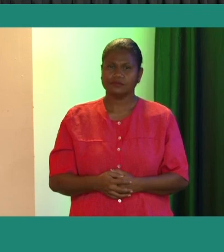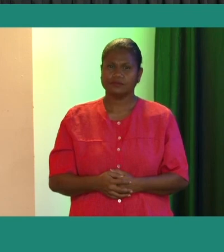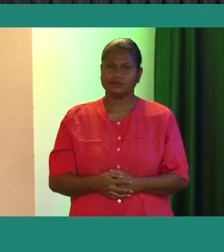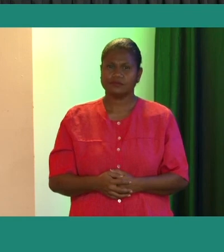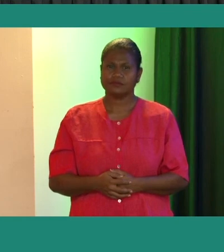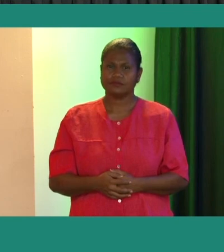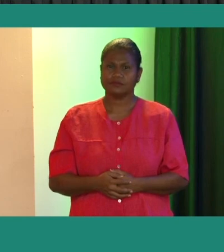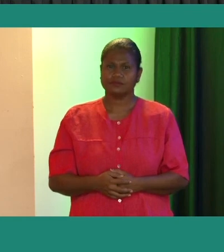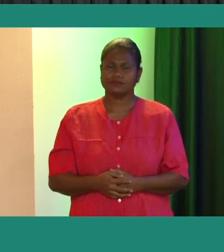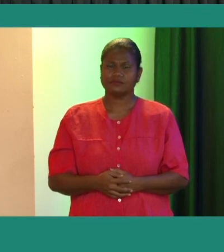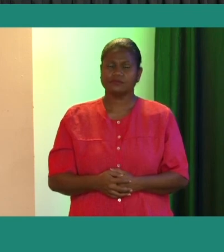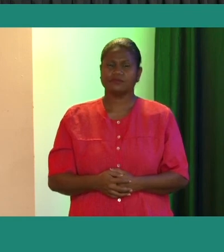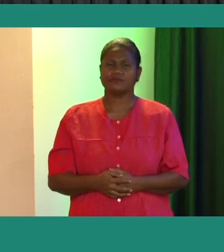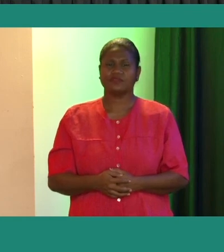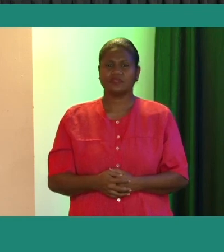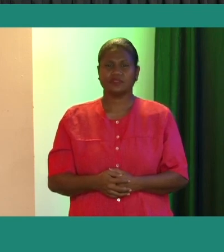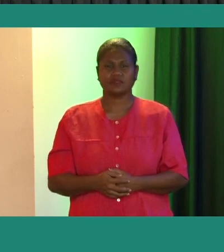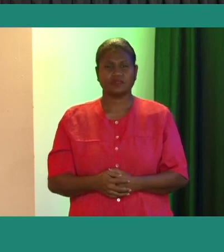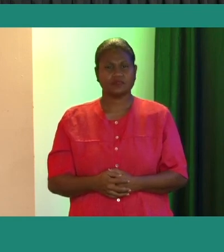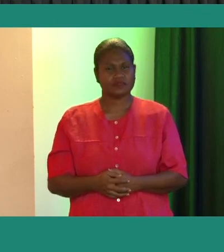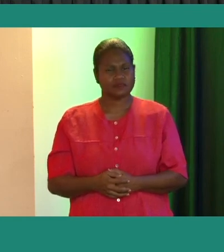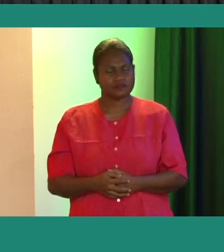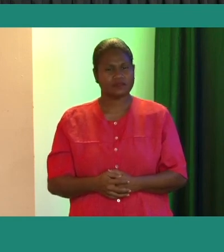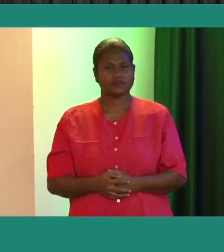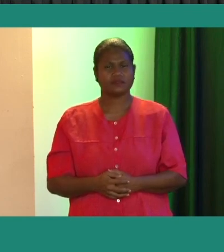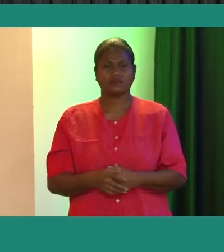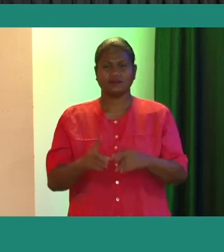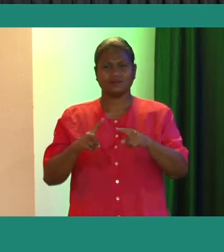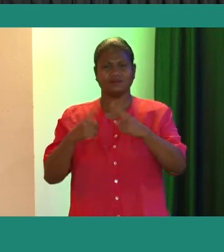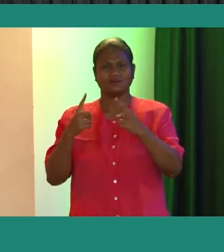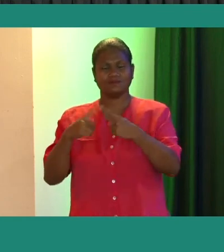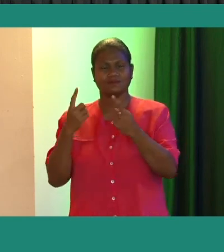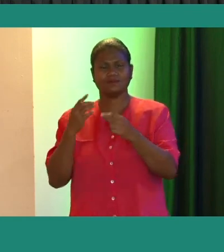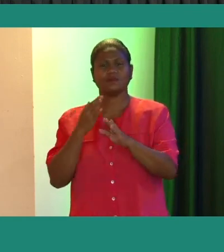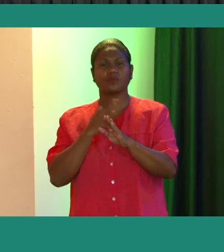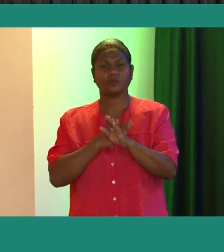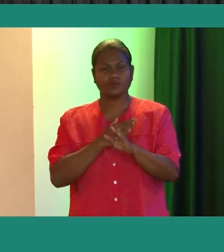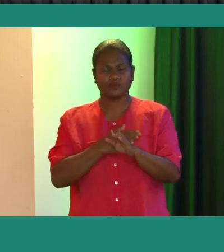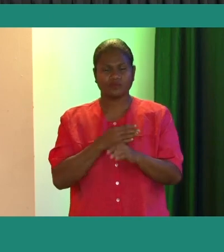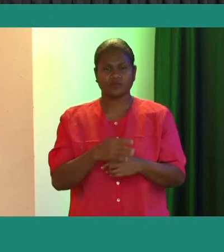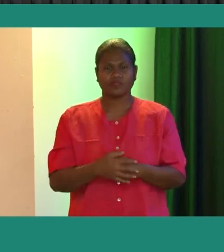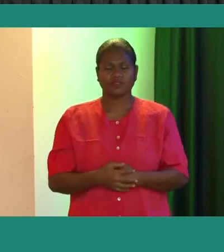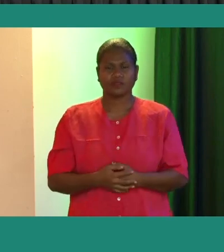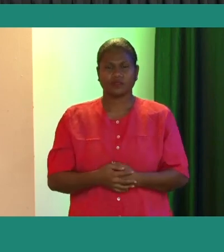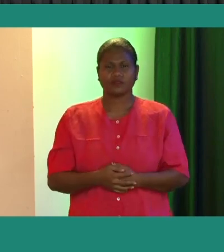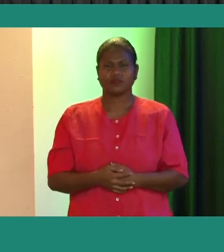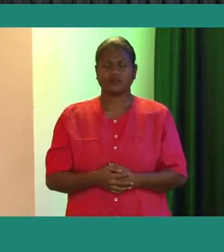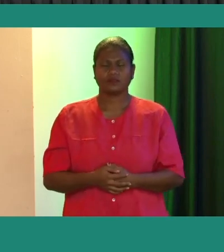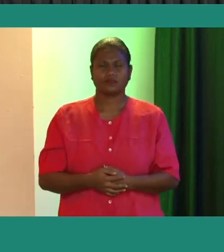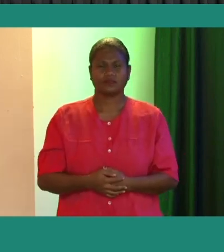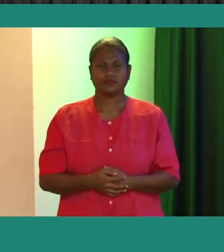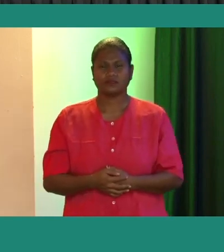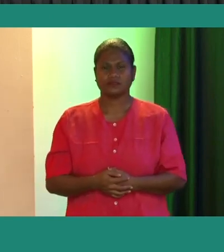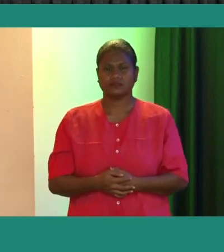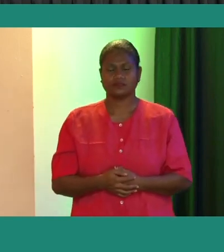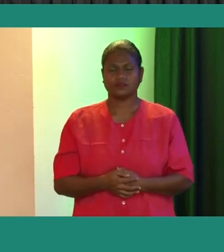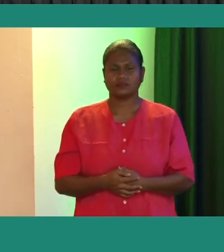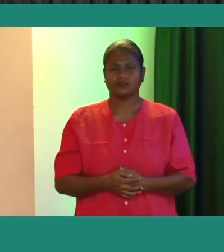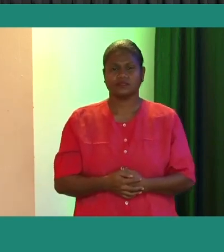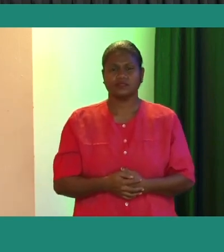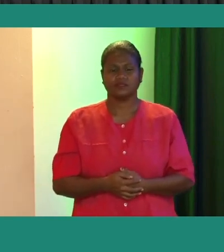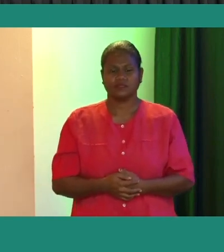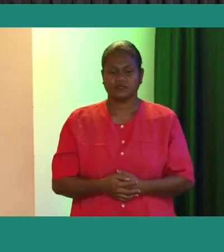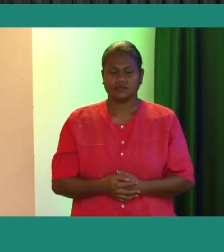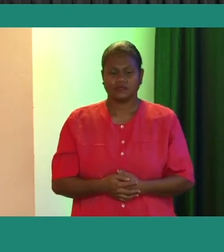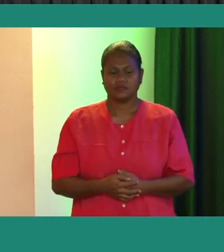the functions, there are opportunities there that can be tapped